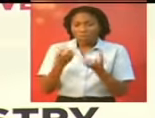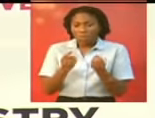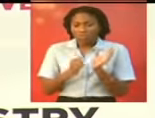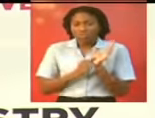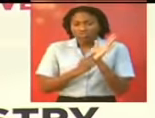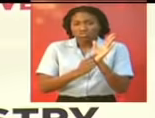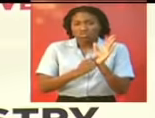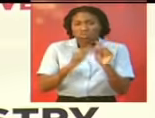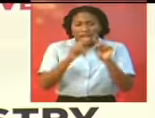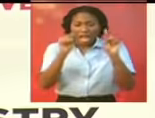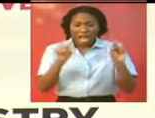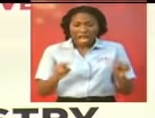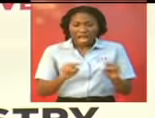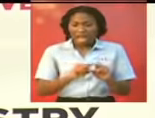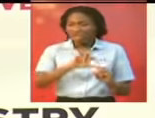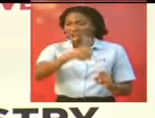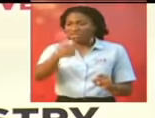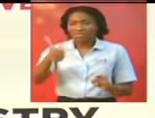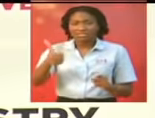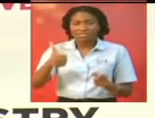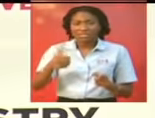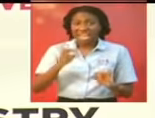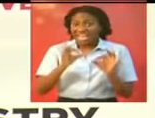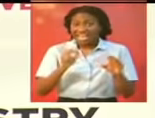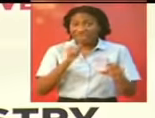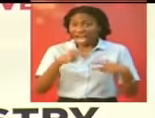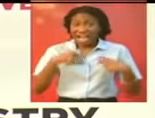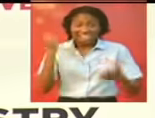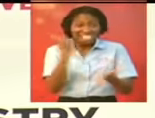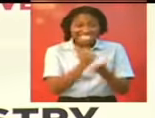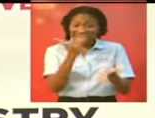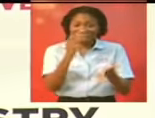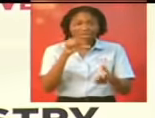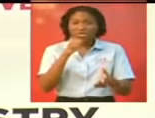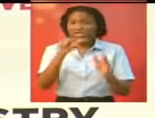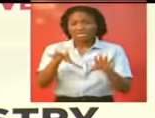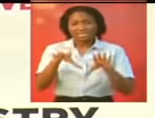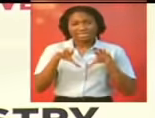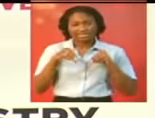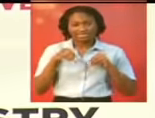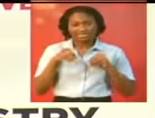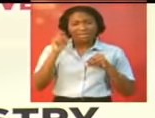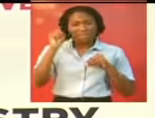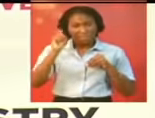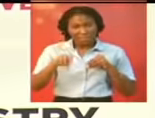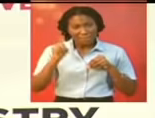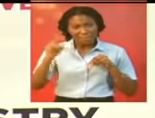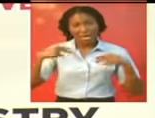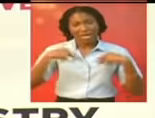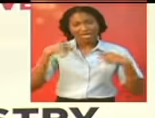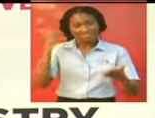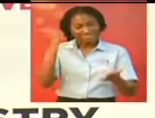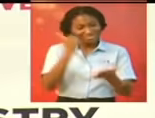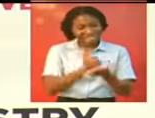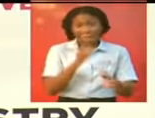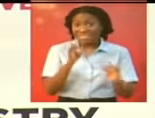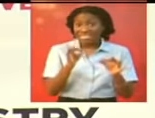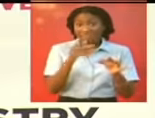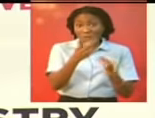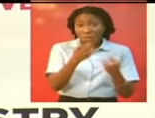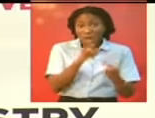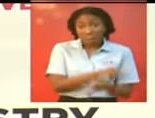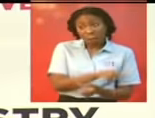usually accompanies a stamp and a signature. So those things have to be there in order for it to be, of course, even nationally or